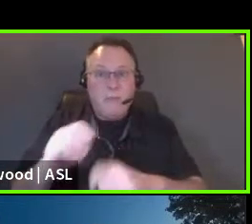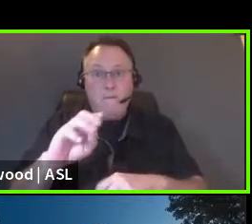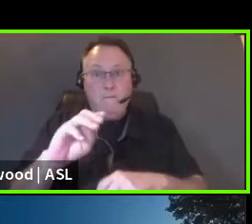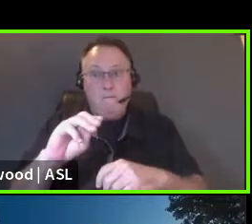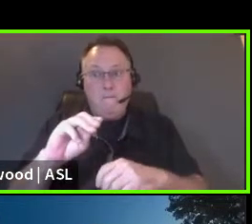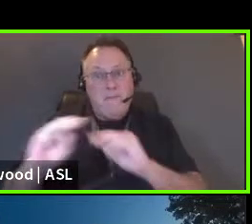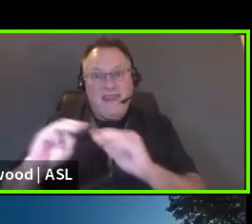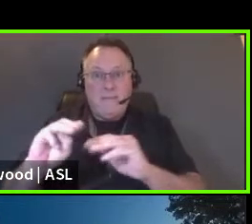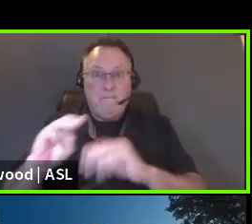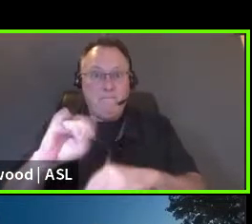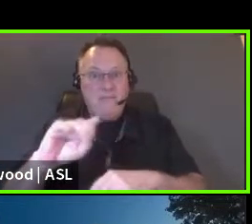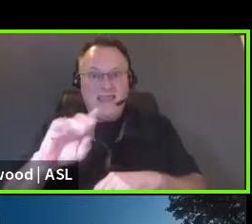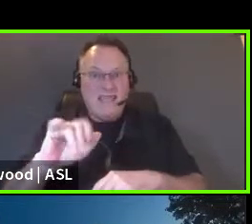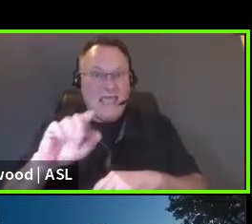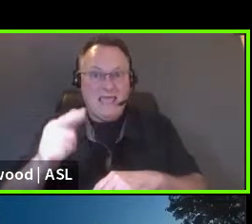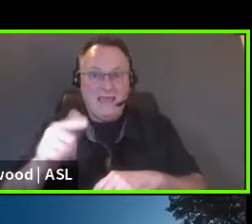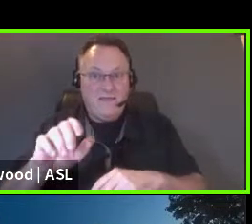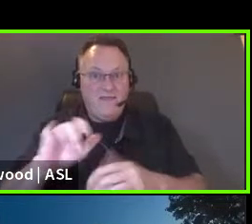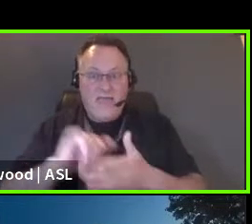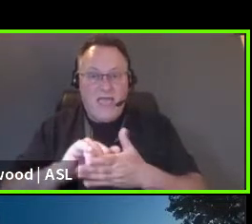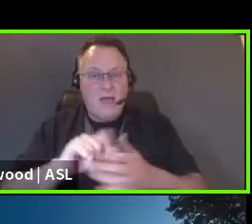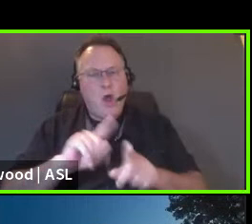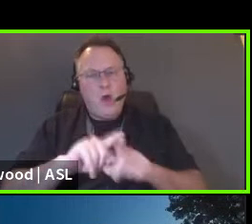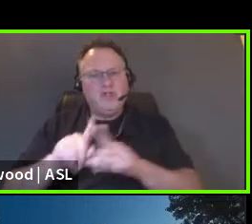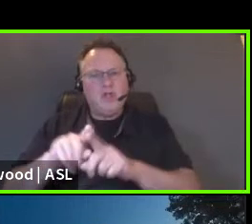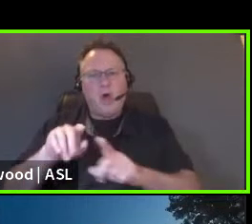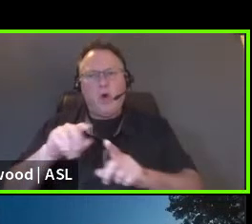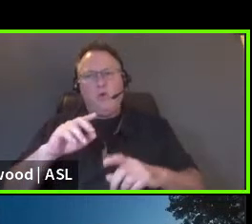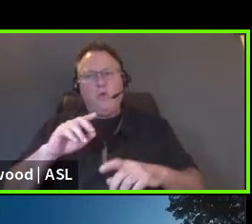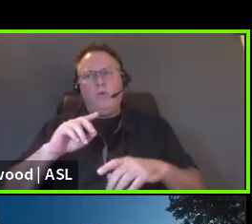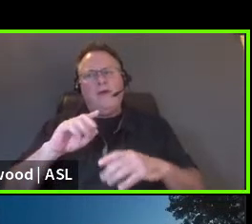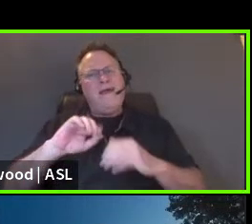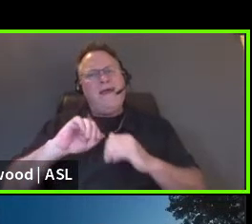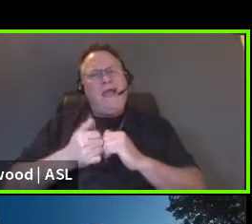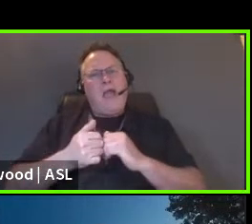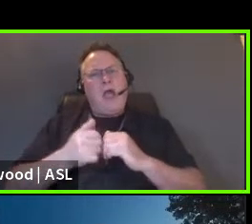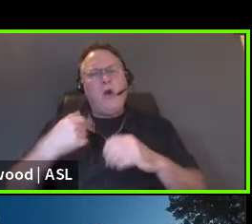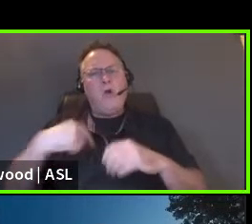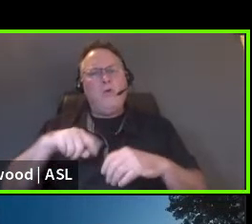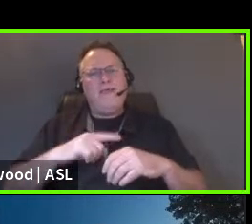and our equity objectives is how do we leverage this investment to